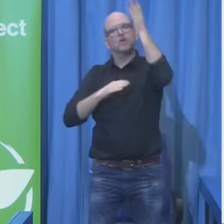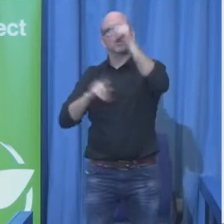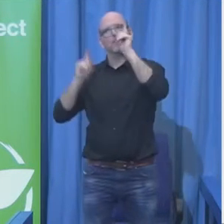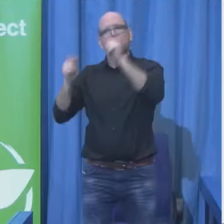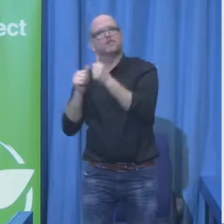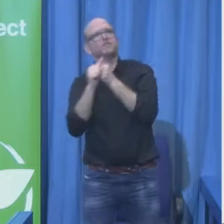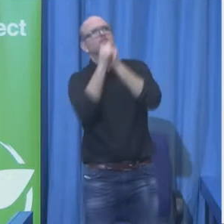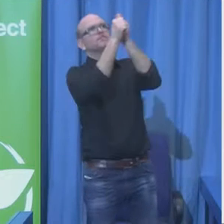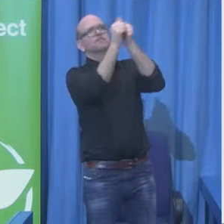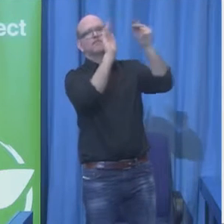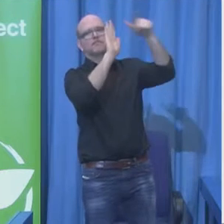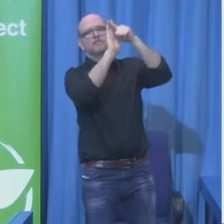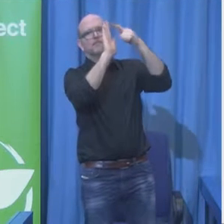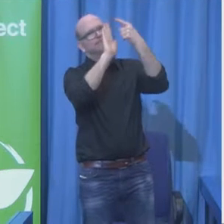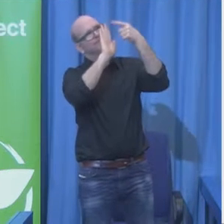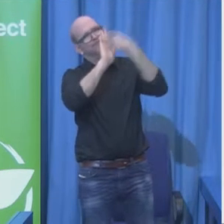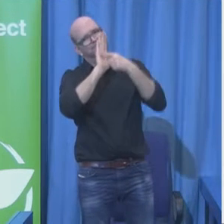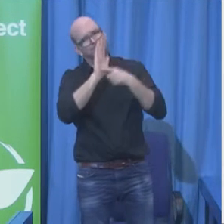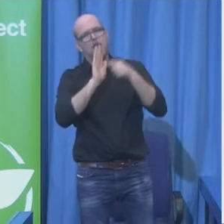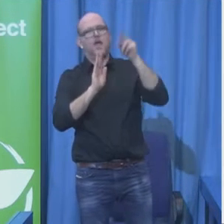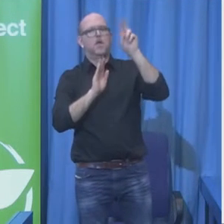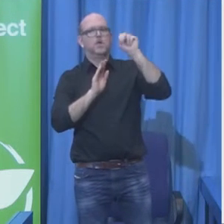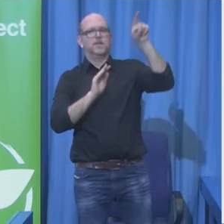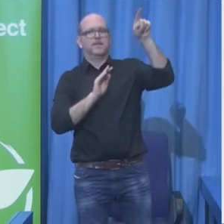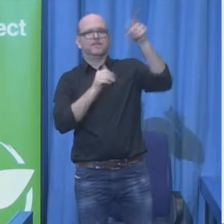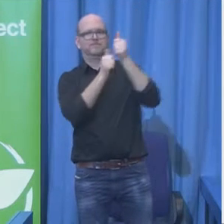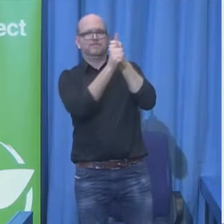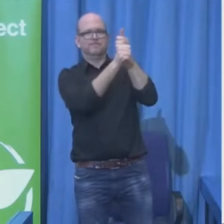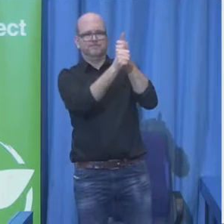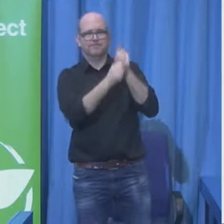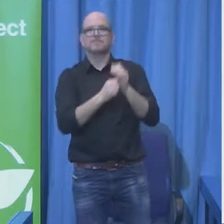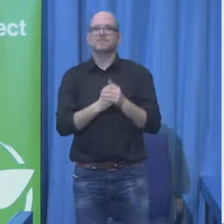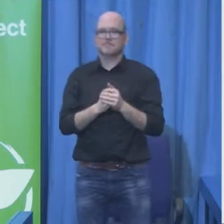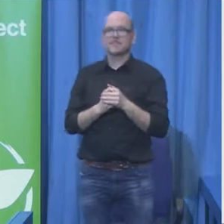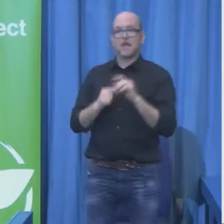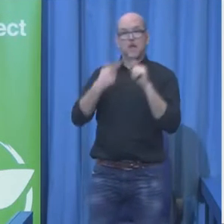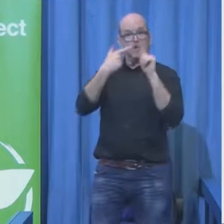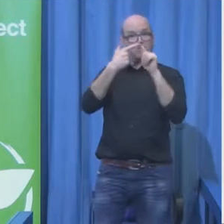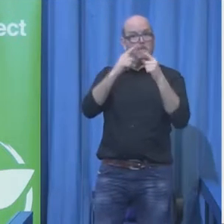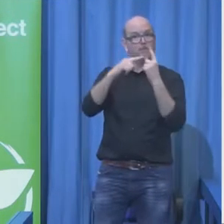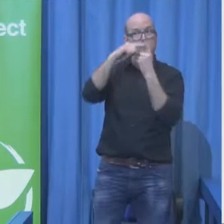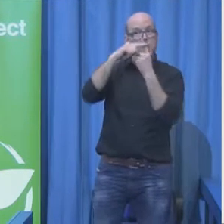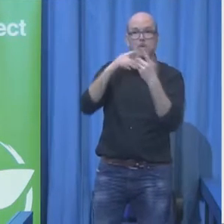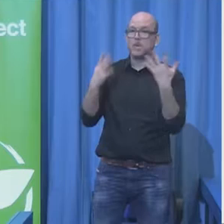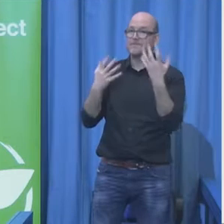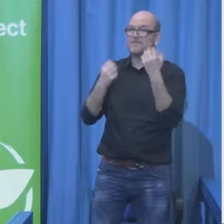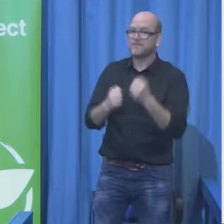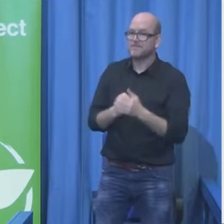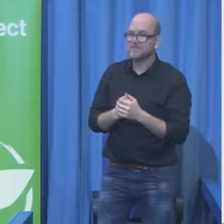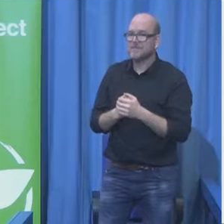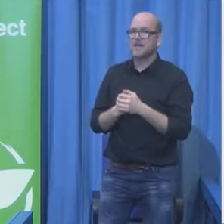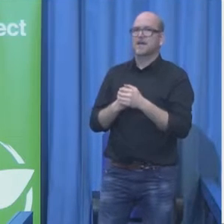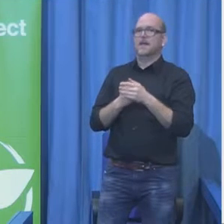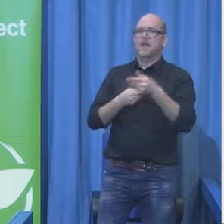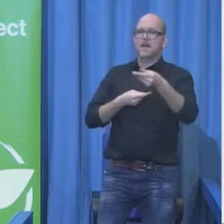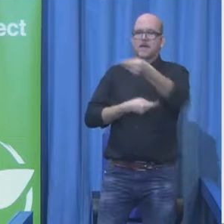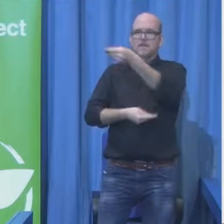growth, average between 6 to 7%. And that's very